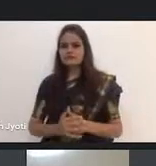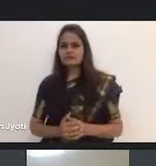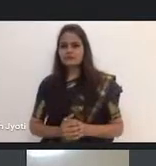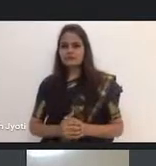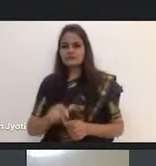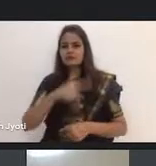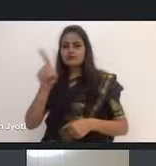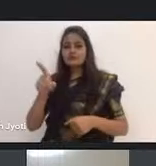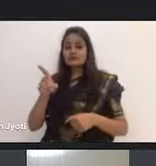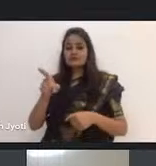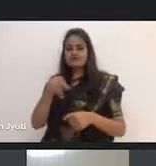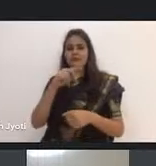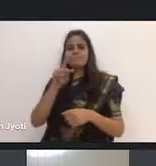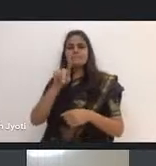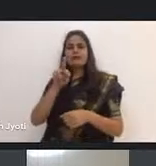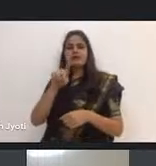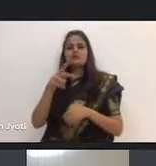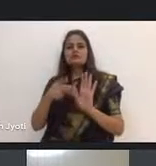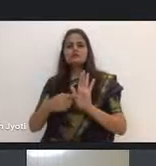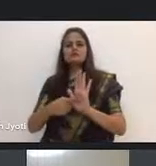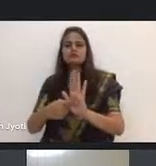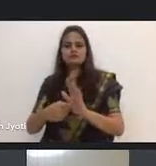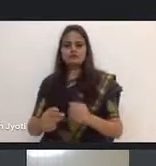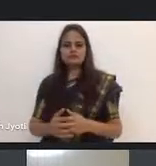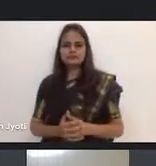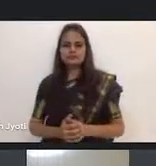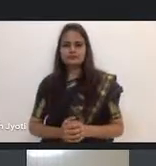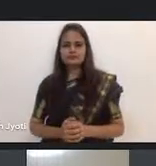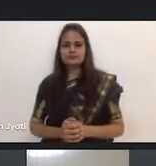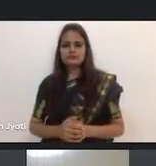meaning, but they're not, they don't